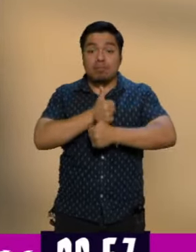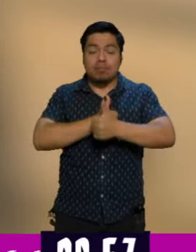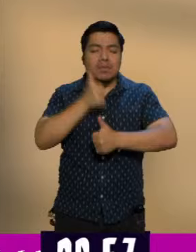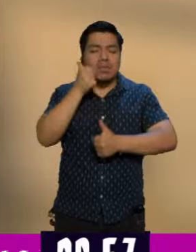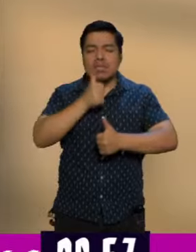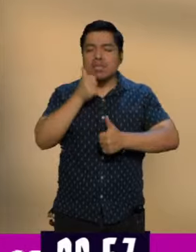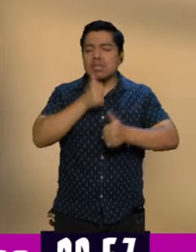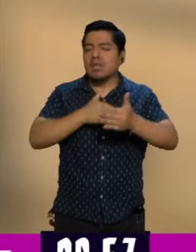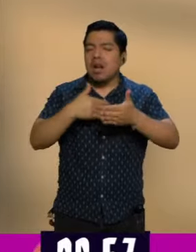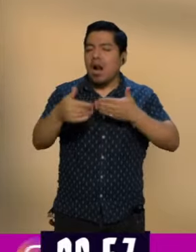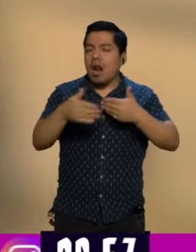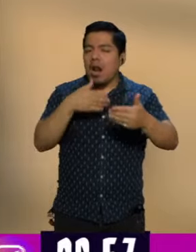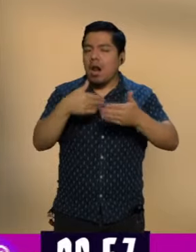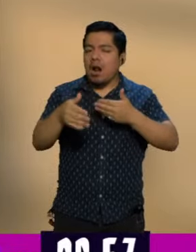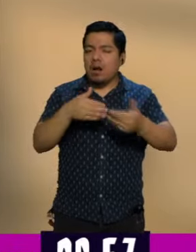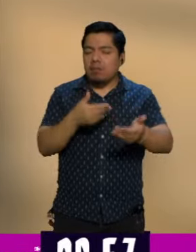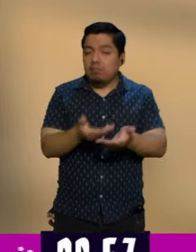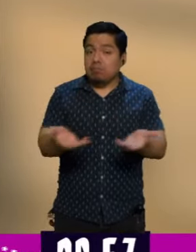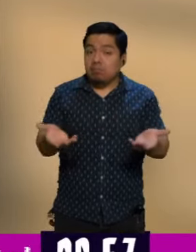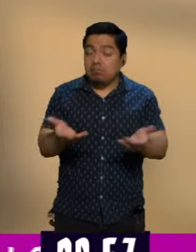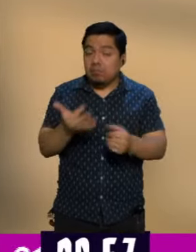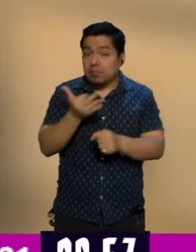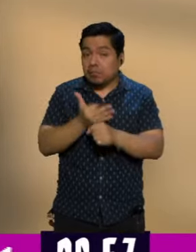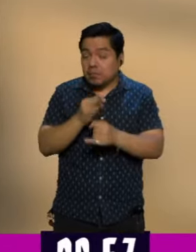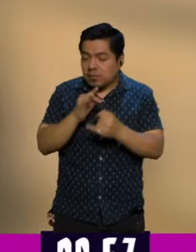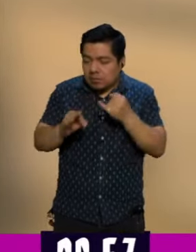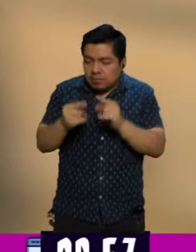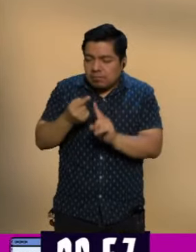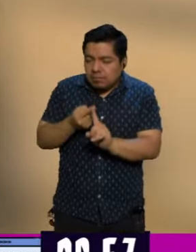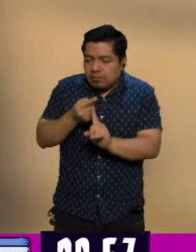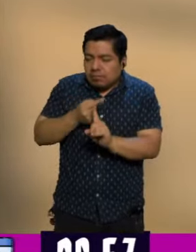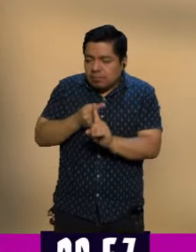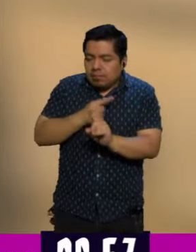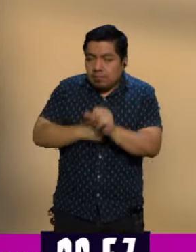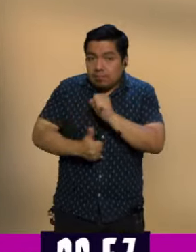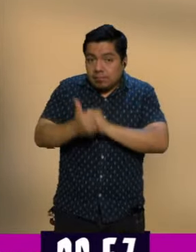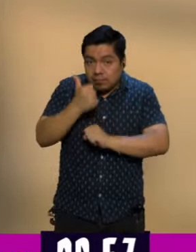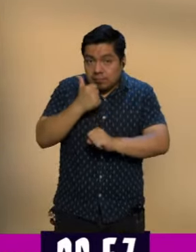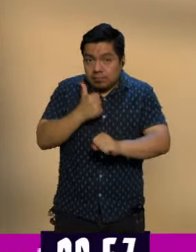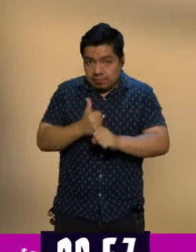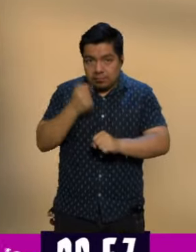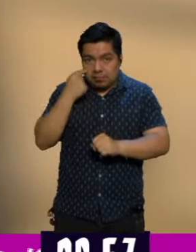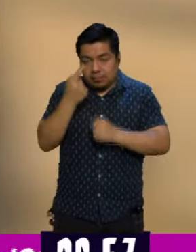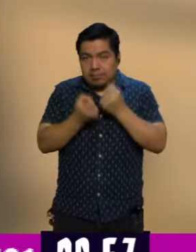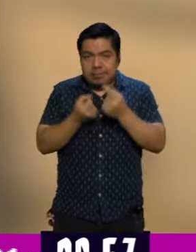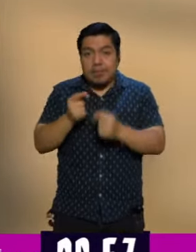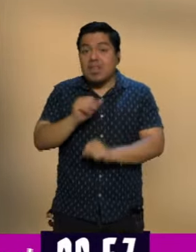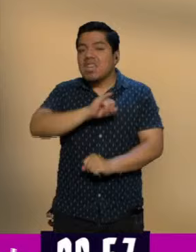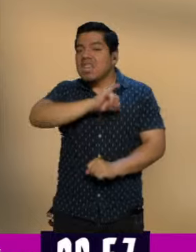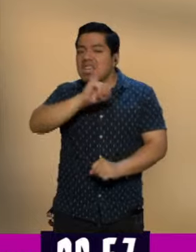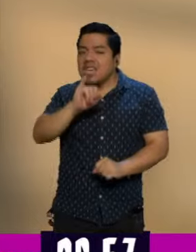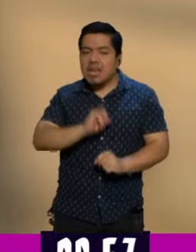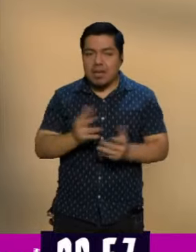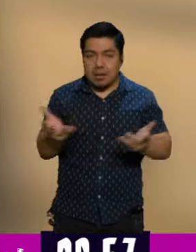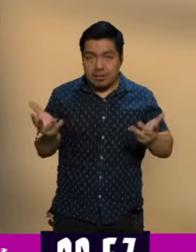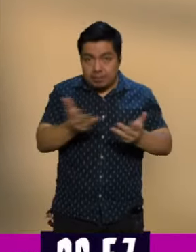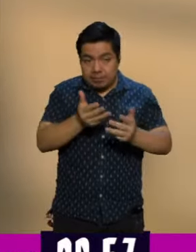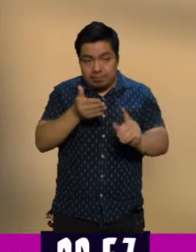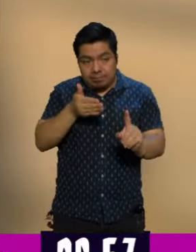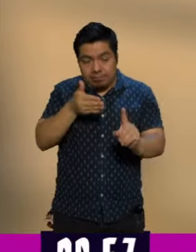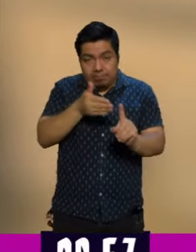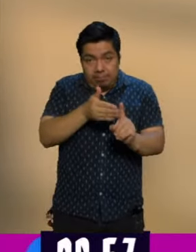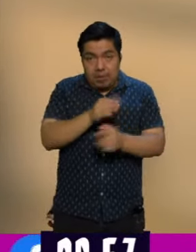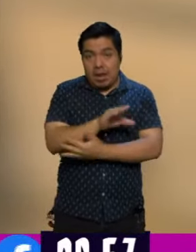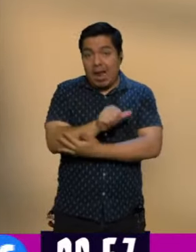contemporary. So these last few years of my career, I've tried to do things that I've never done before. So I did the Kominsky